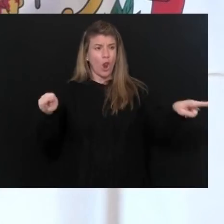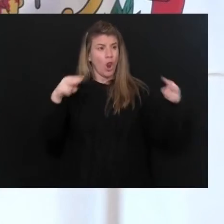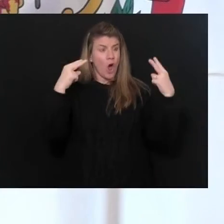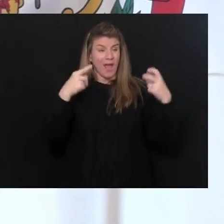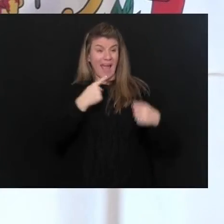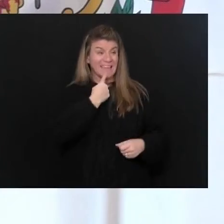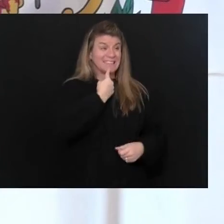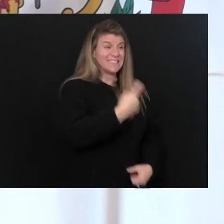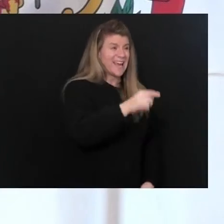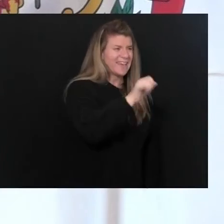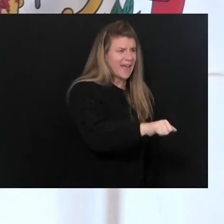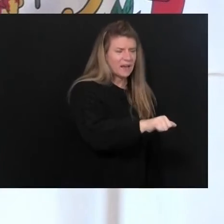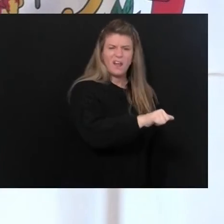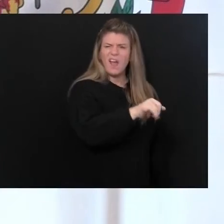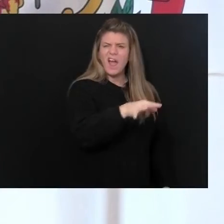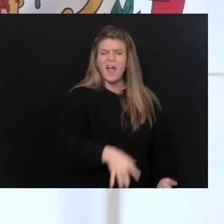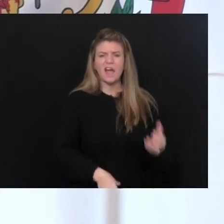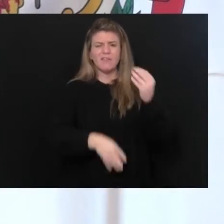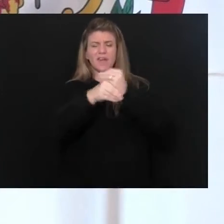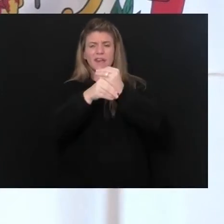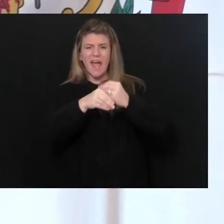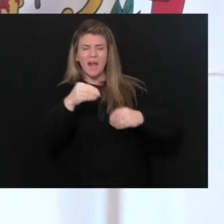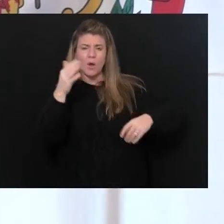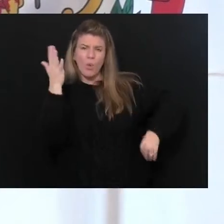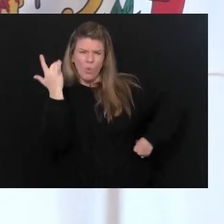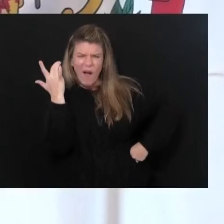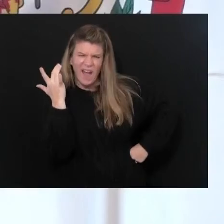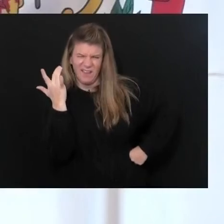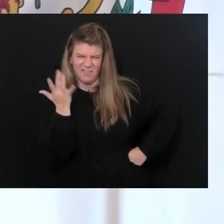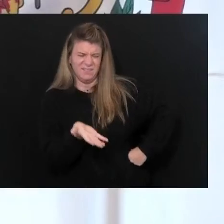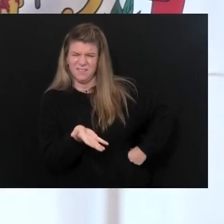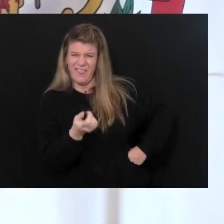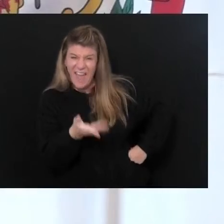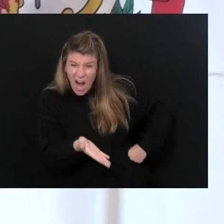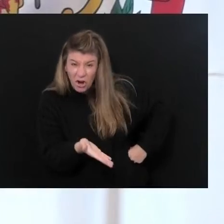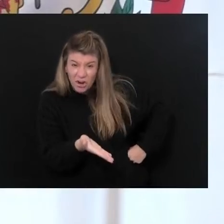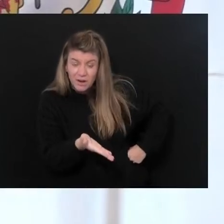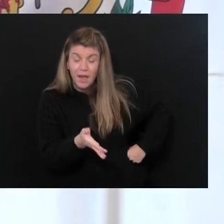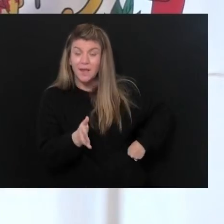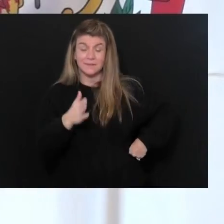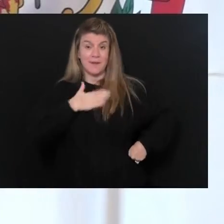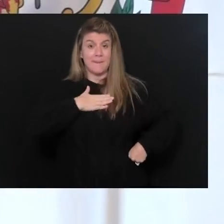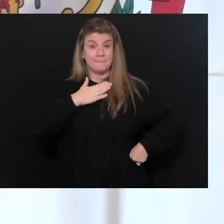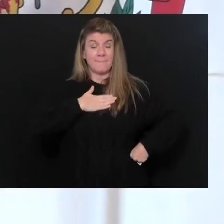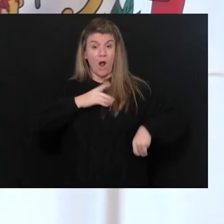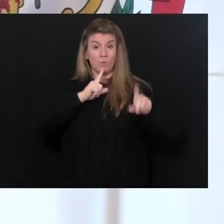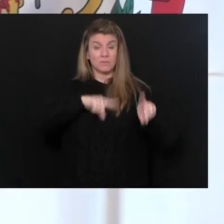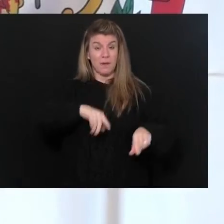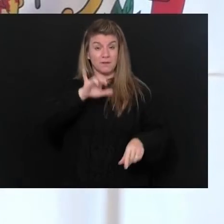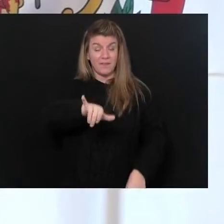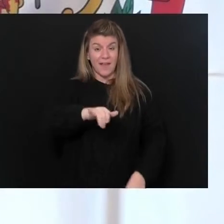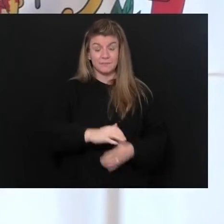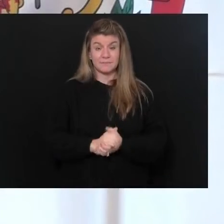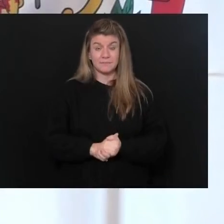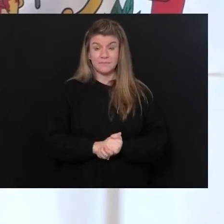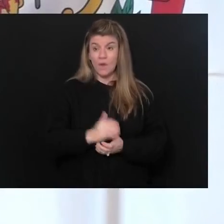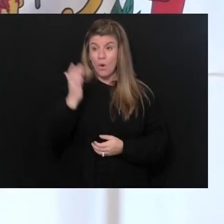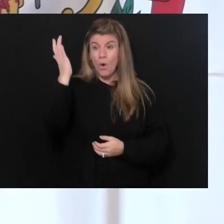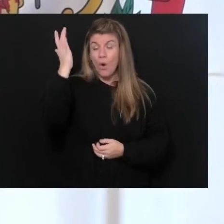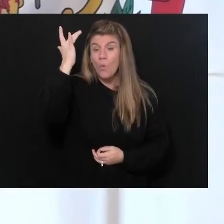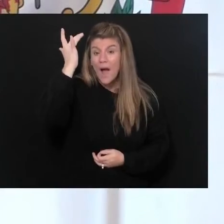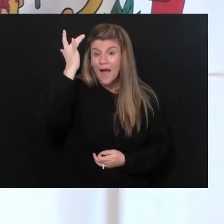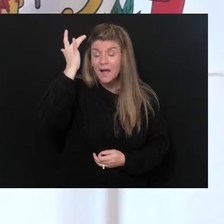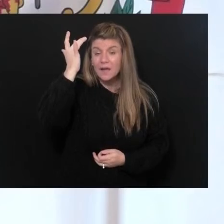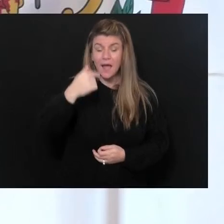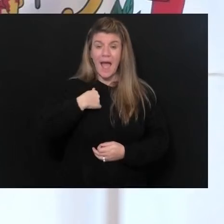West Virginia? Now, you know what I'd say? I would say just this. Why? And I'd put a